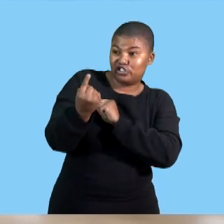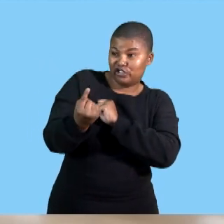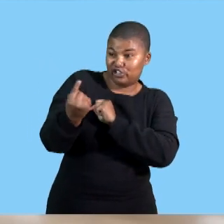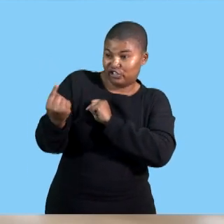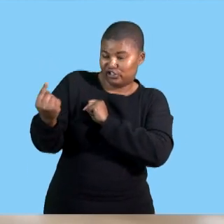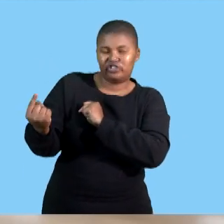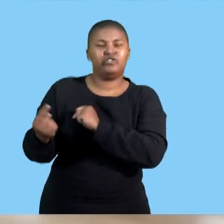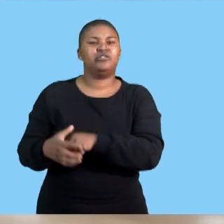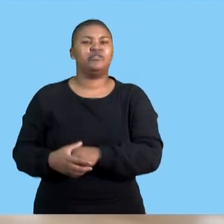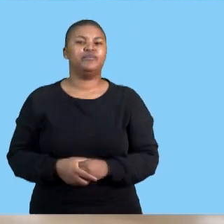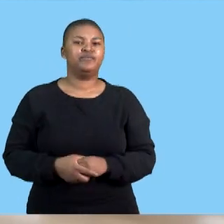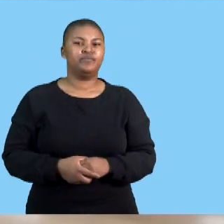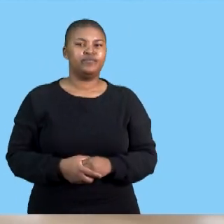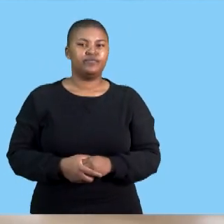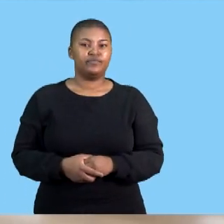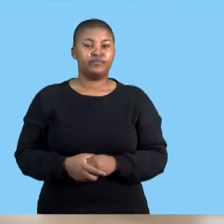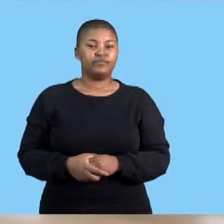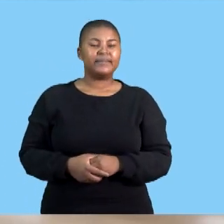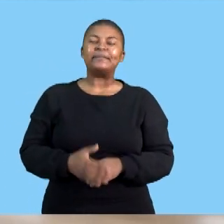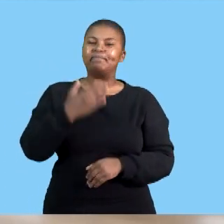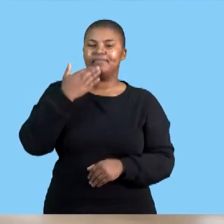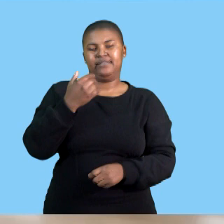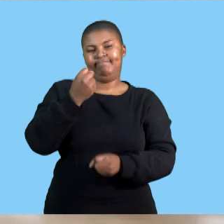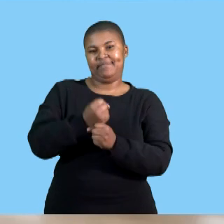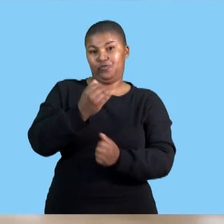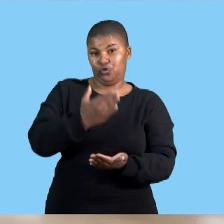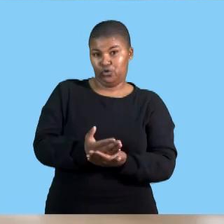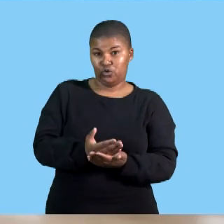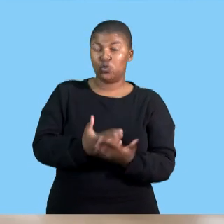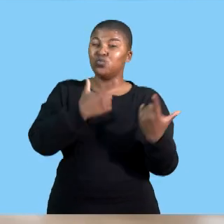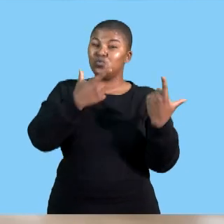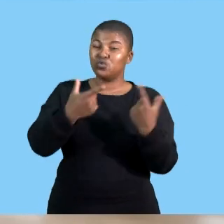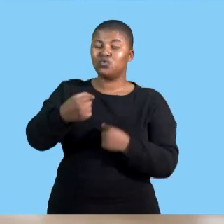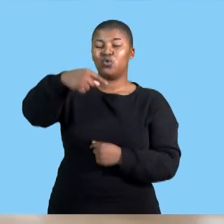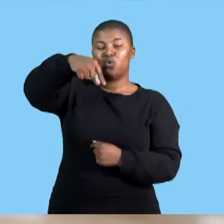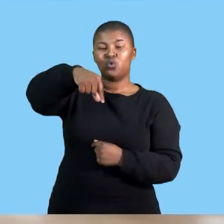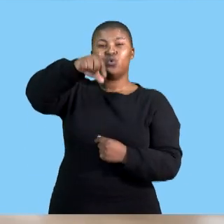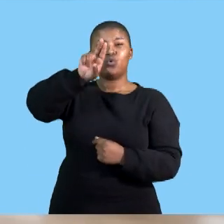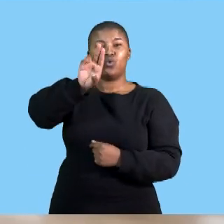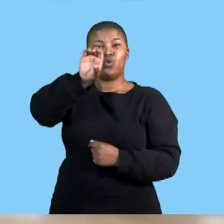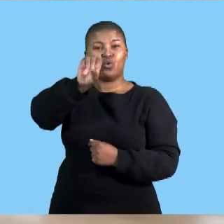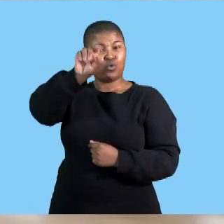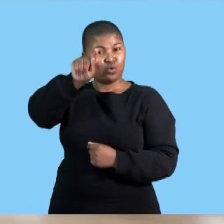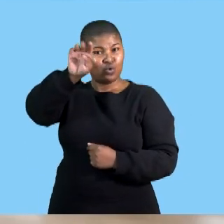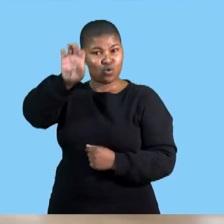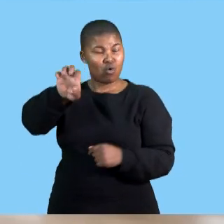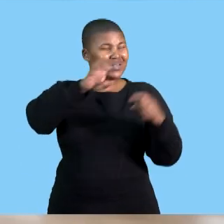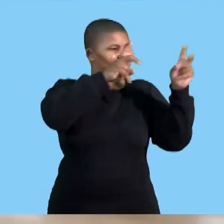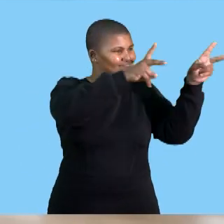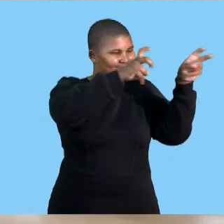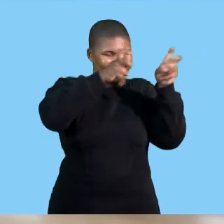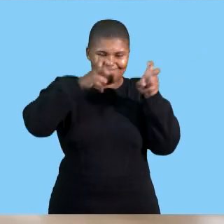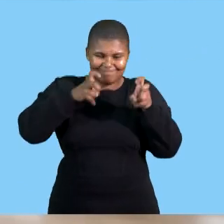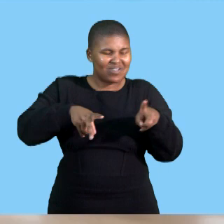when we are quoting, we need to take the scenario, or the statement rather, as it appears from